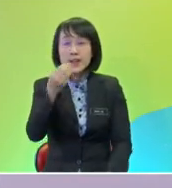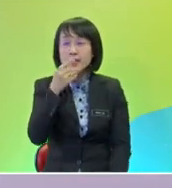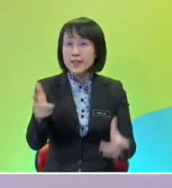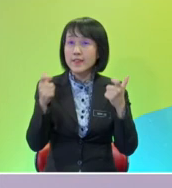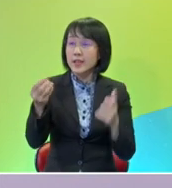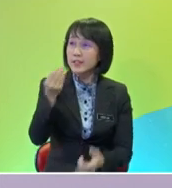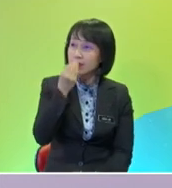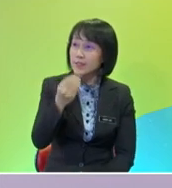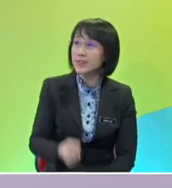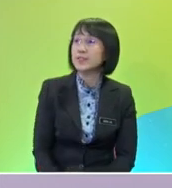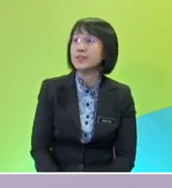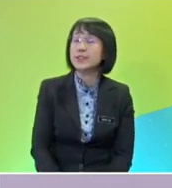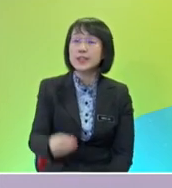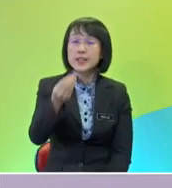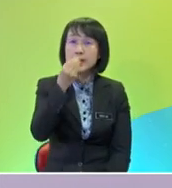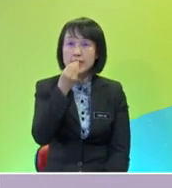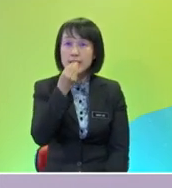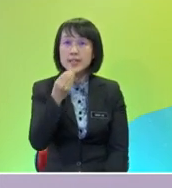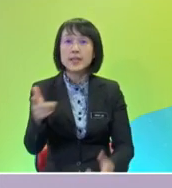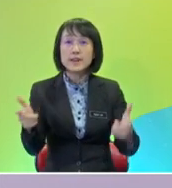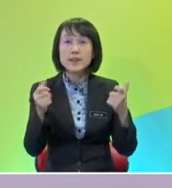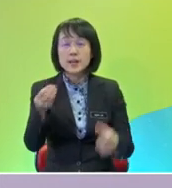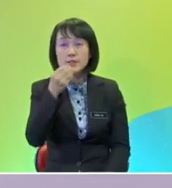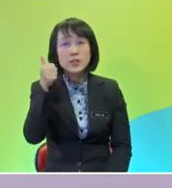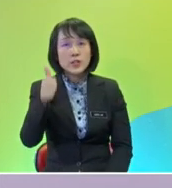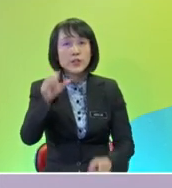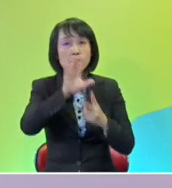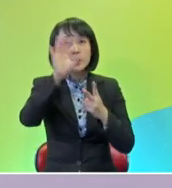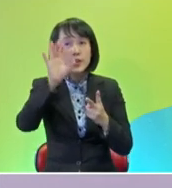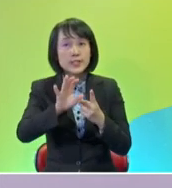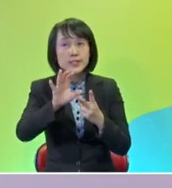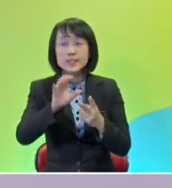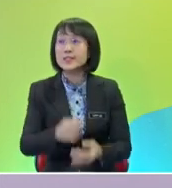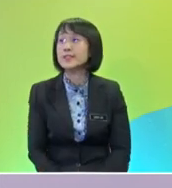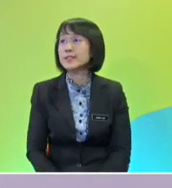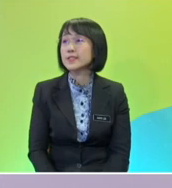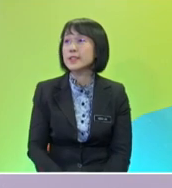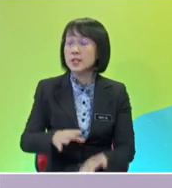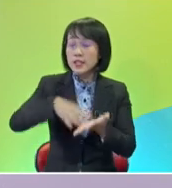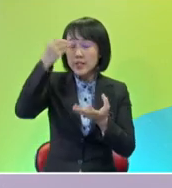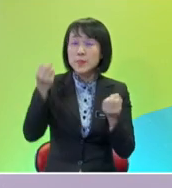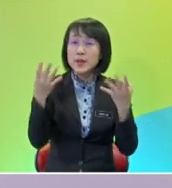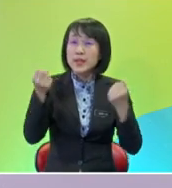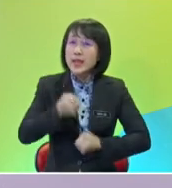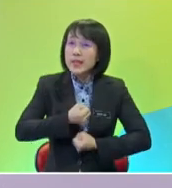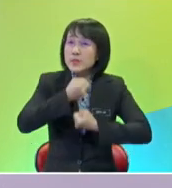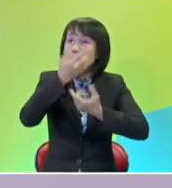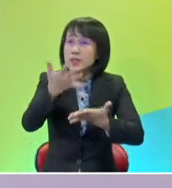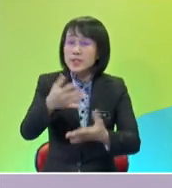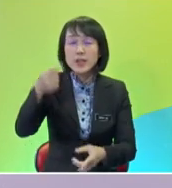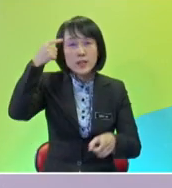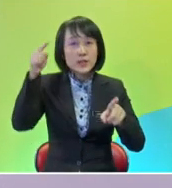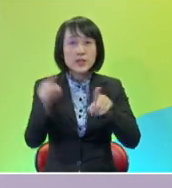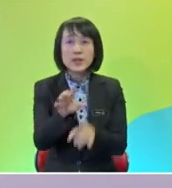Mm-mm. So, is eating fast food a good choice? And we have learned many expressions of agreement